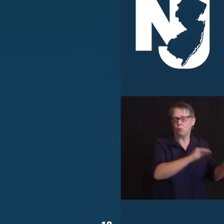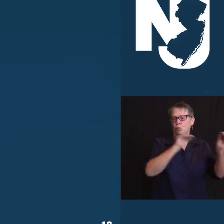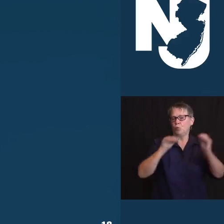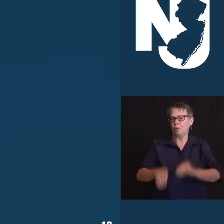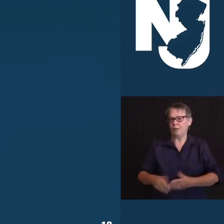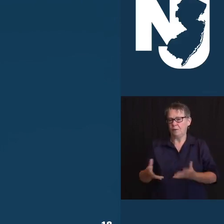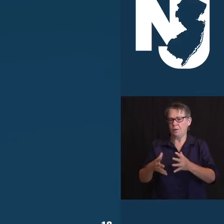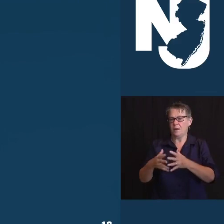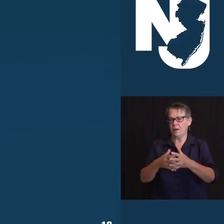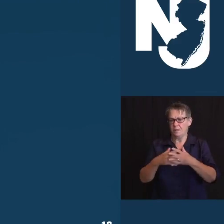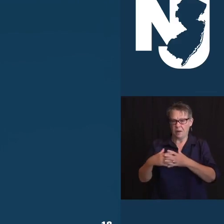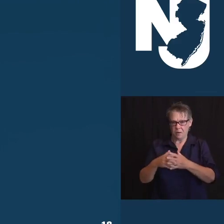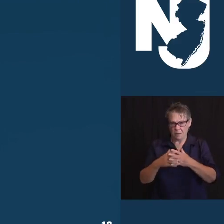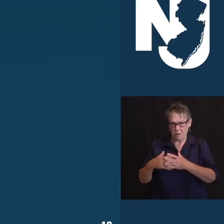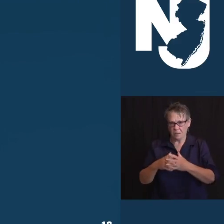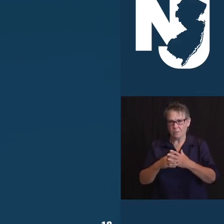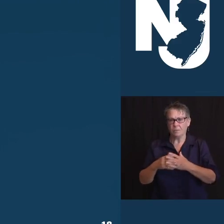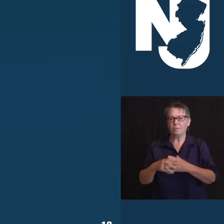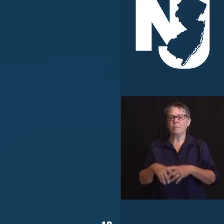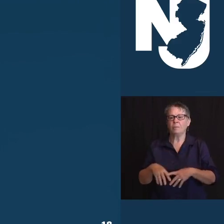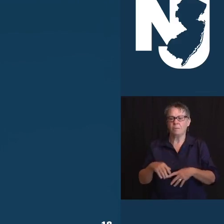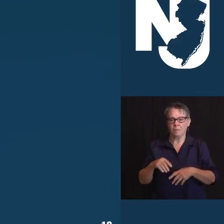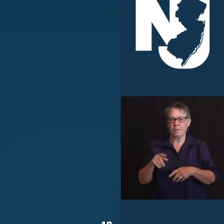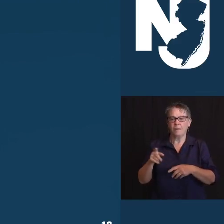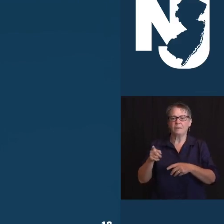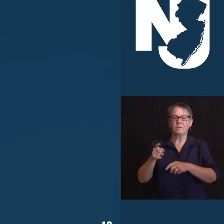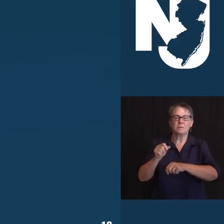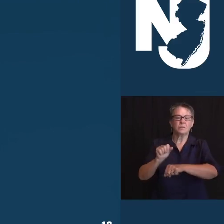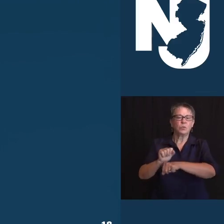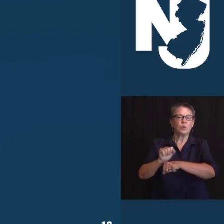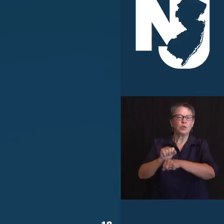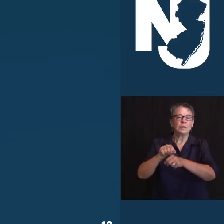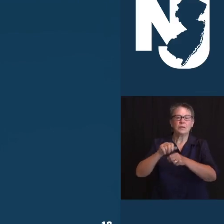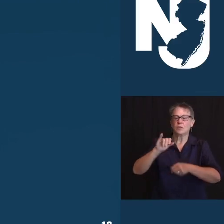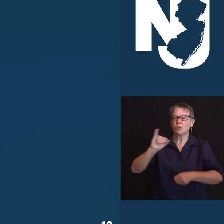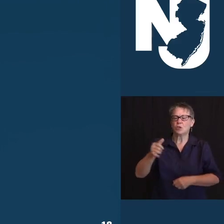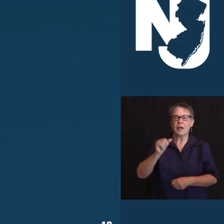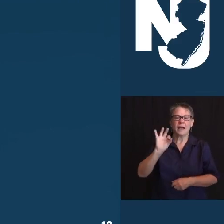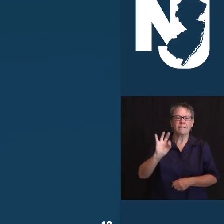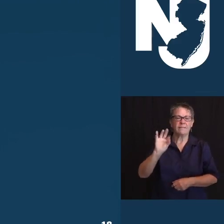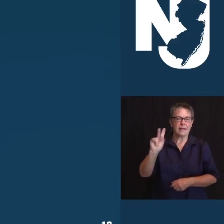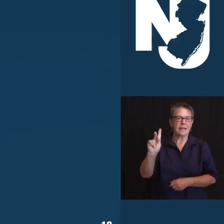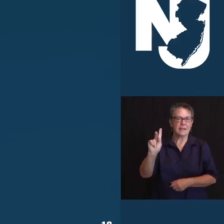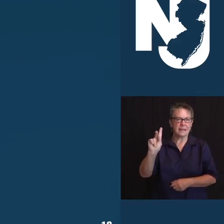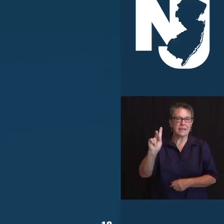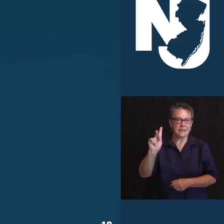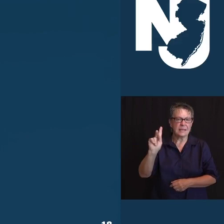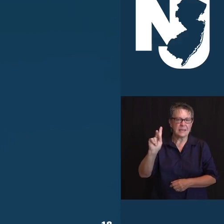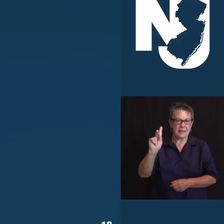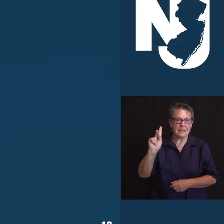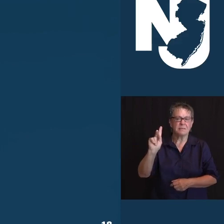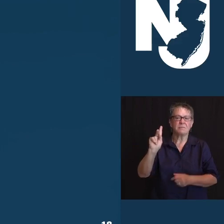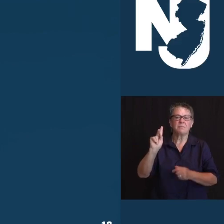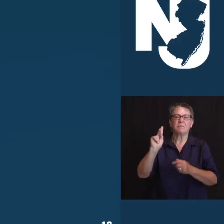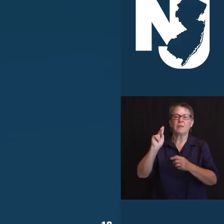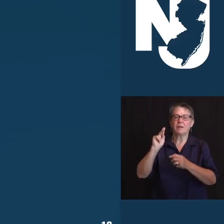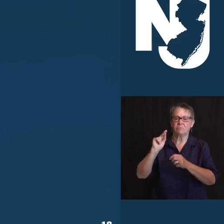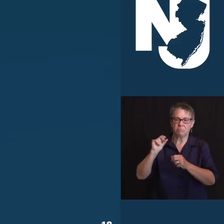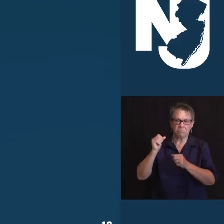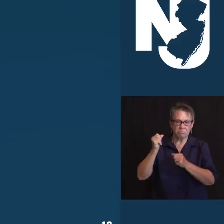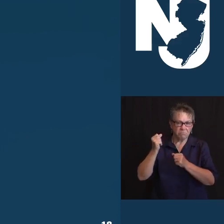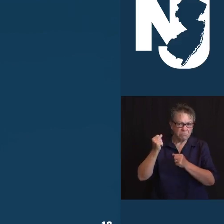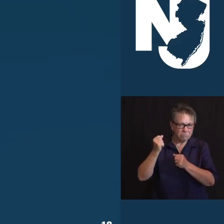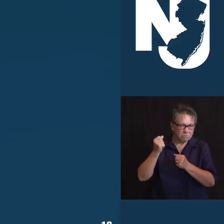Edison. Over a 25-year career in medicine, he became a figure loved and respected by both colleagues and patients,